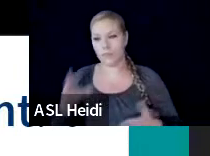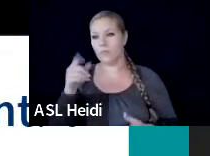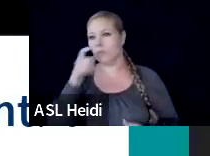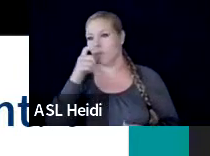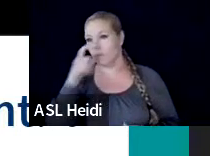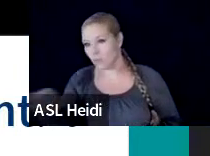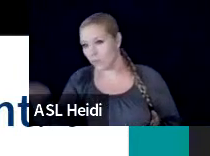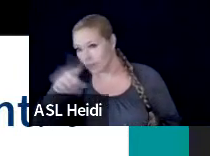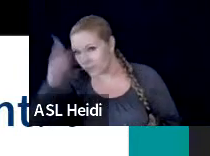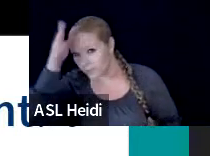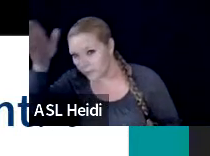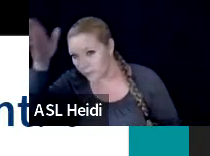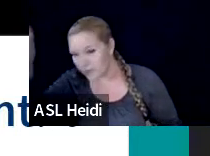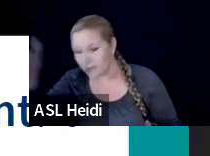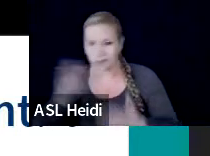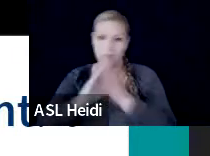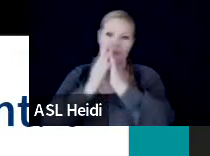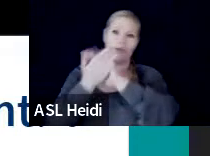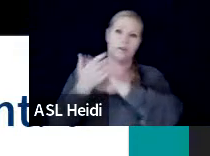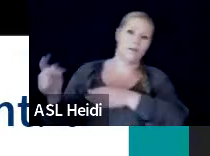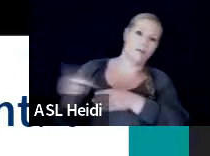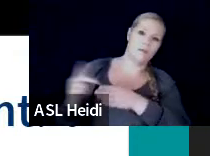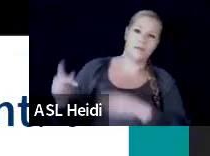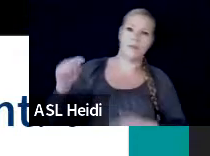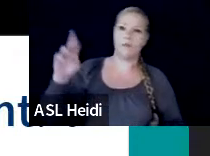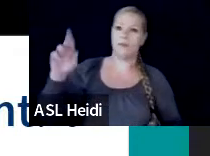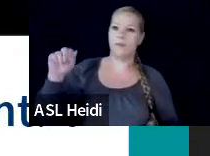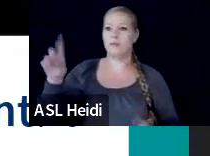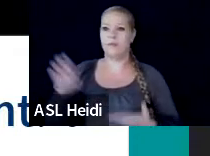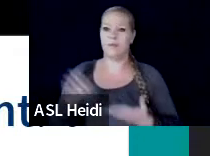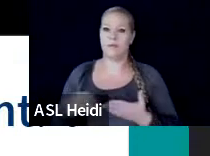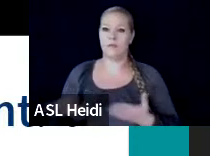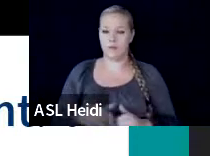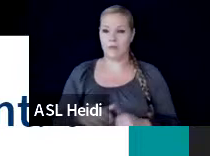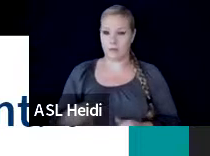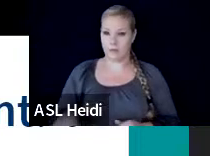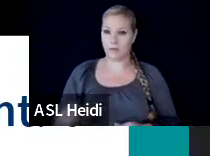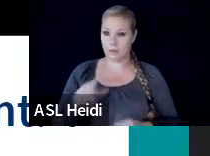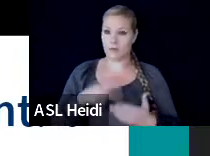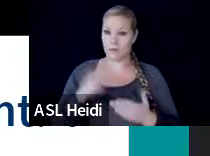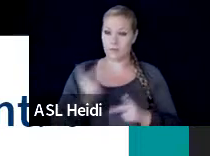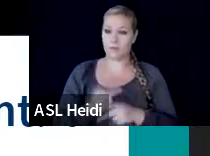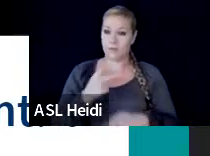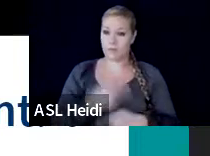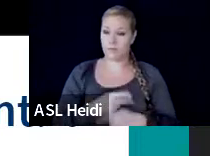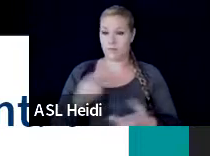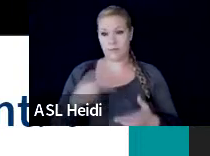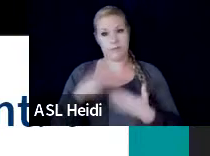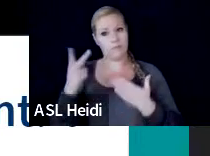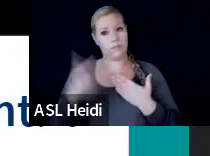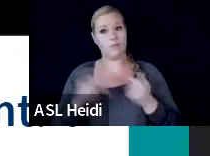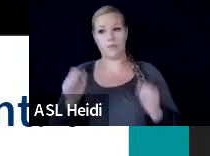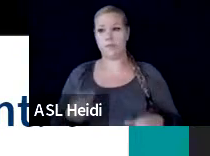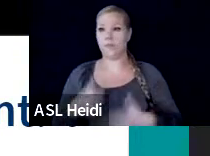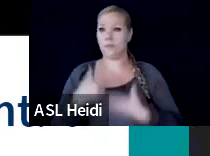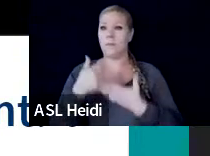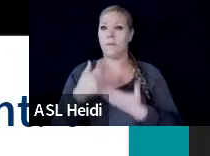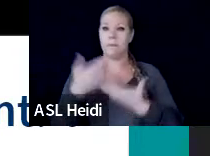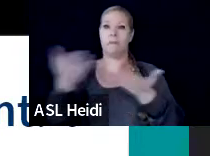which is our, trade students, and how this project can benefit vice versa. So just putting it out there and be diligent